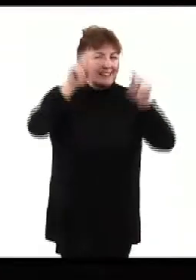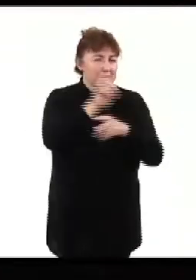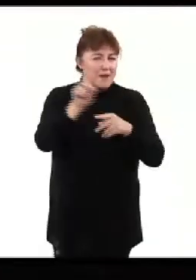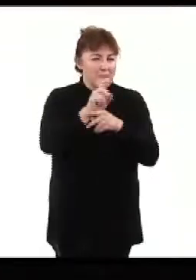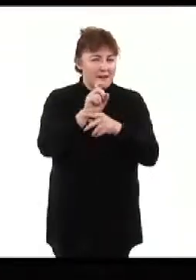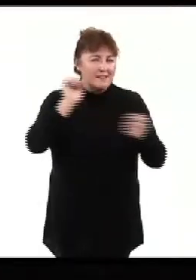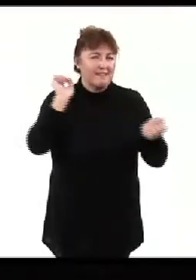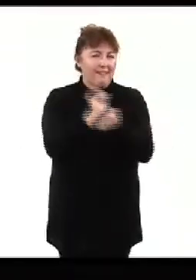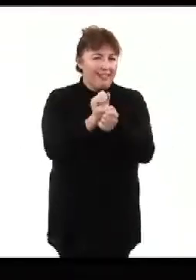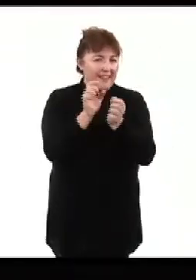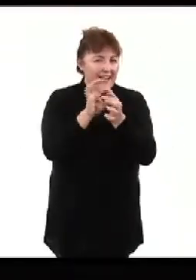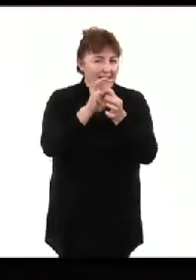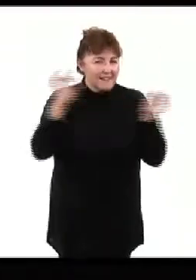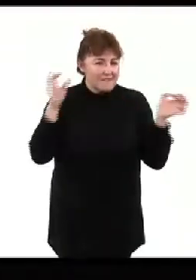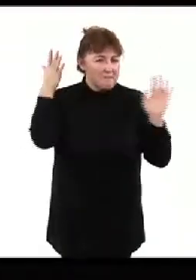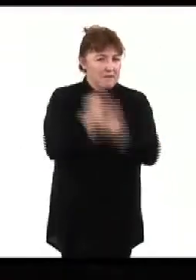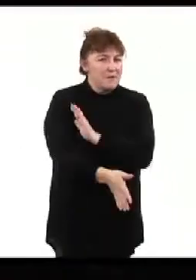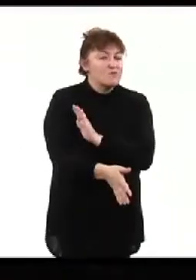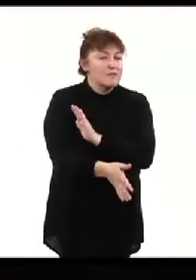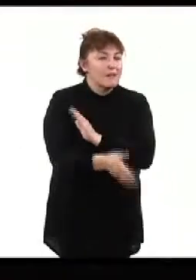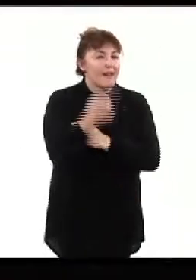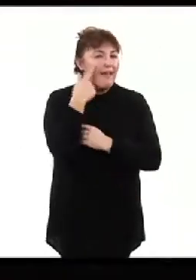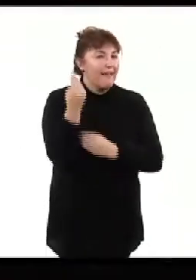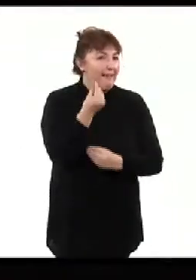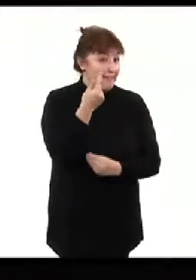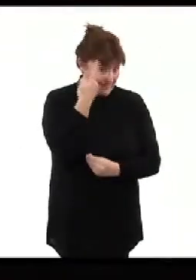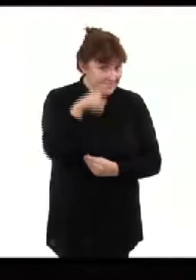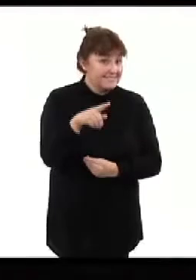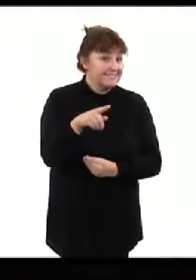Morgan Freeman. Okay. Now here's what I'm told might be relevant to